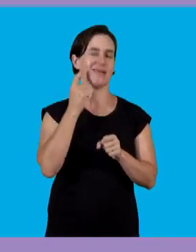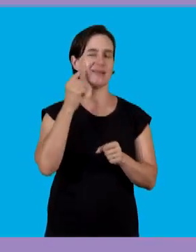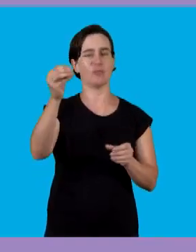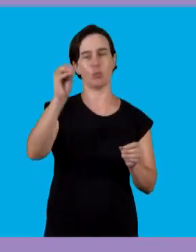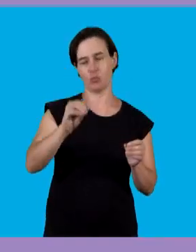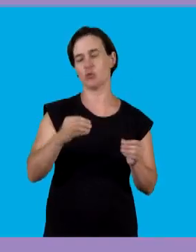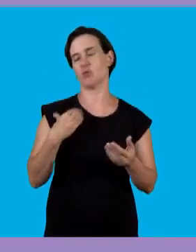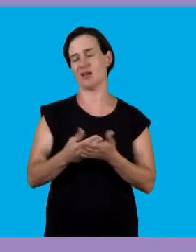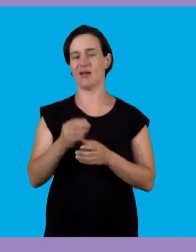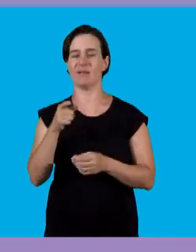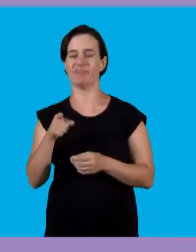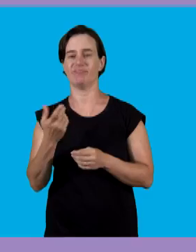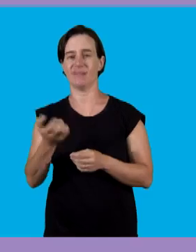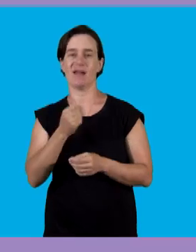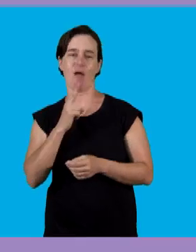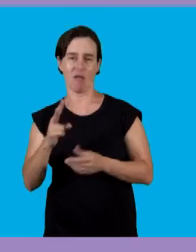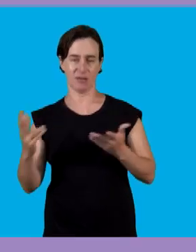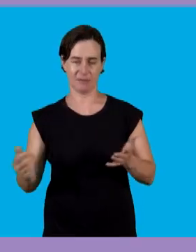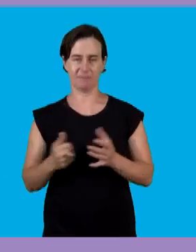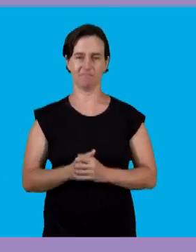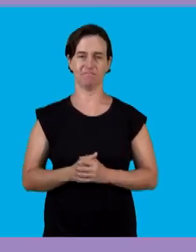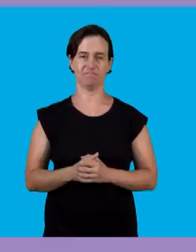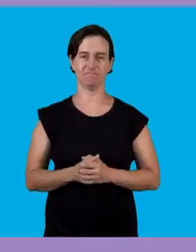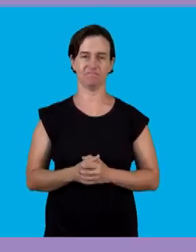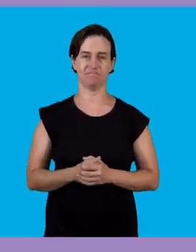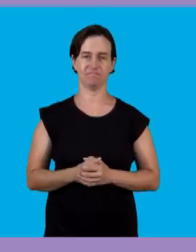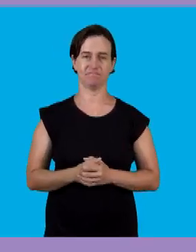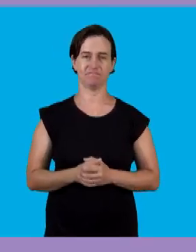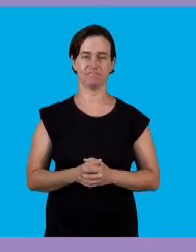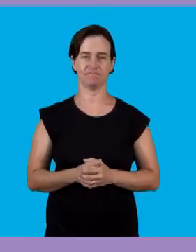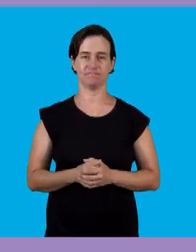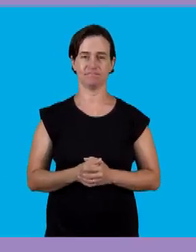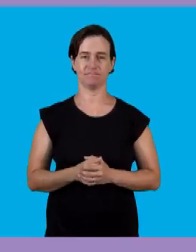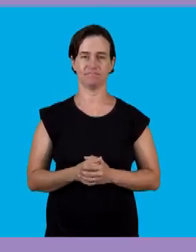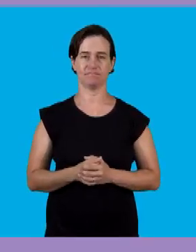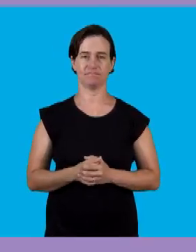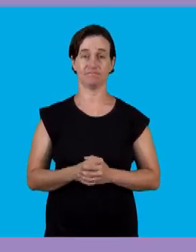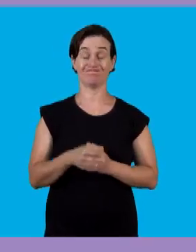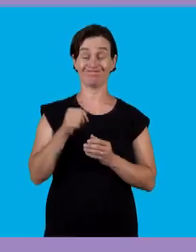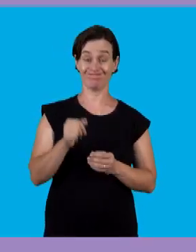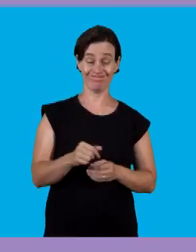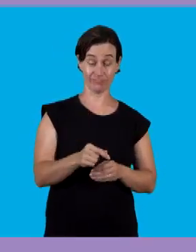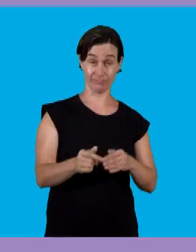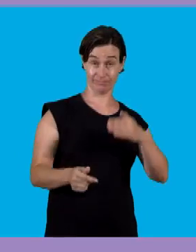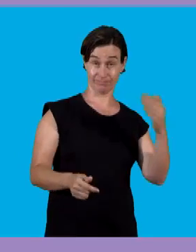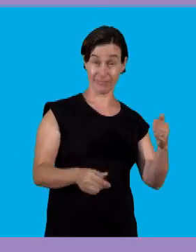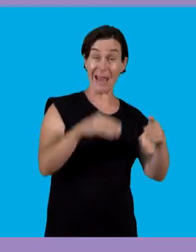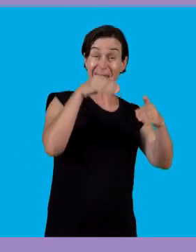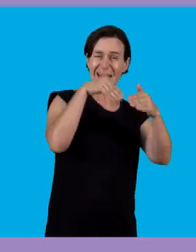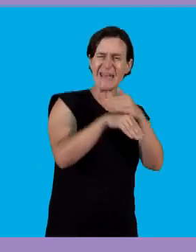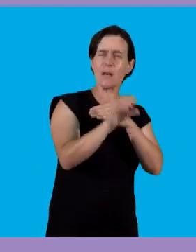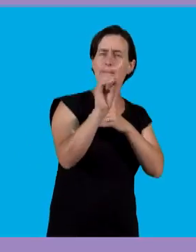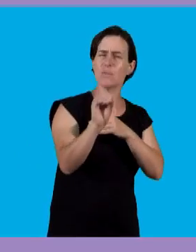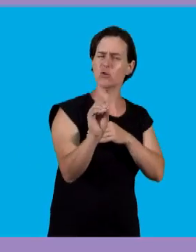give us those output values. And of course, remember that our input values are represented